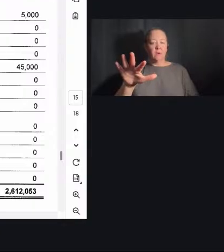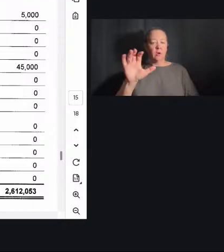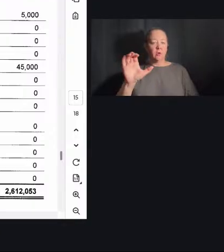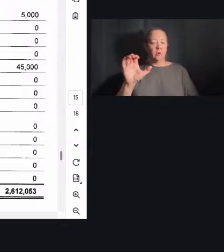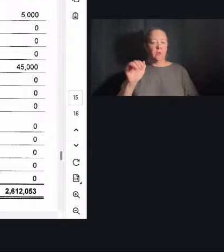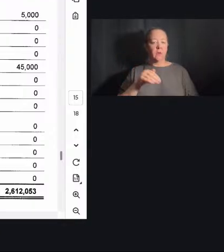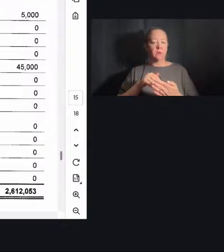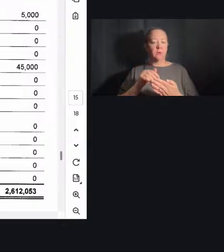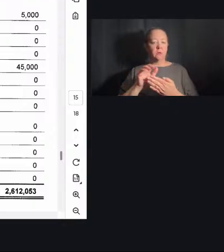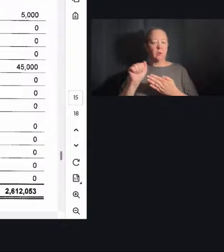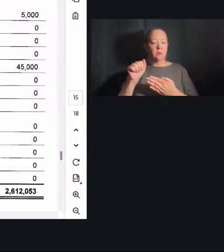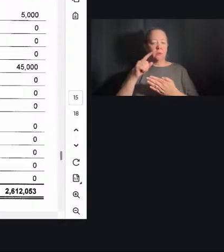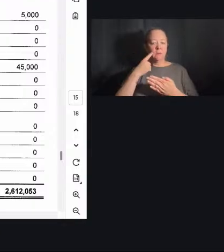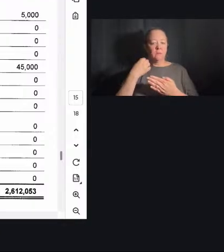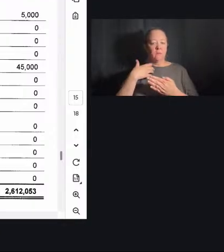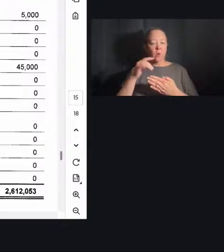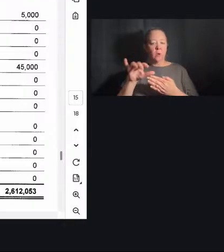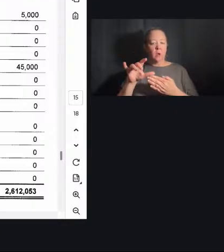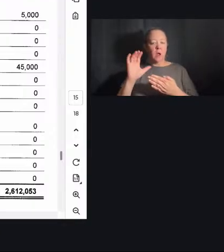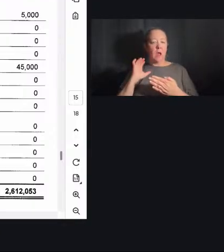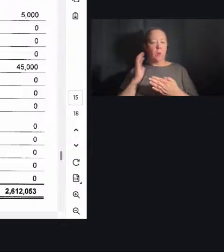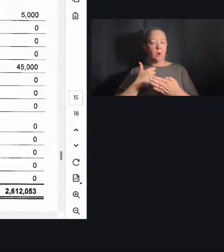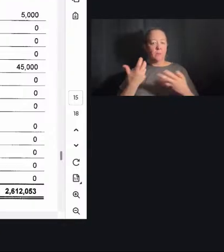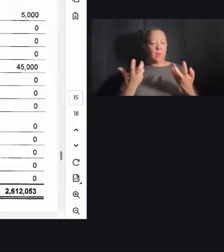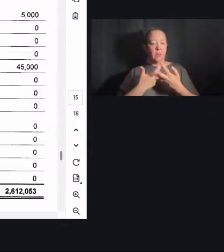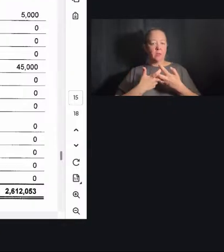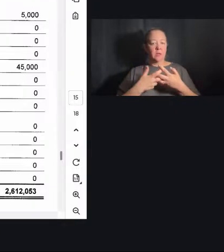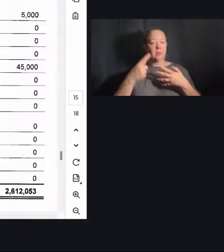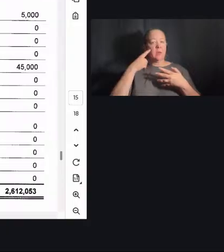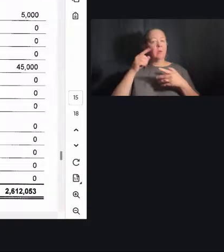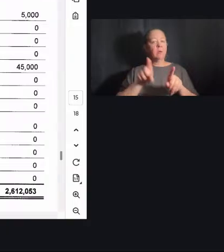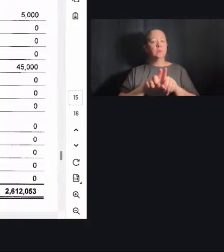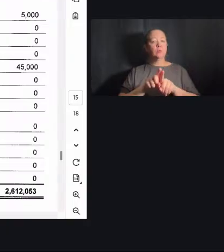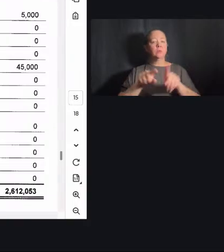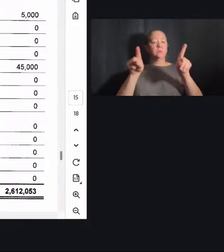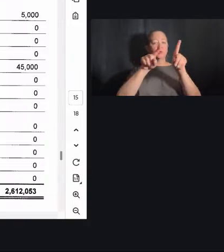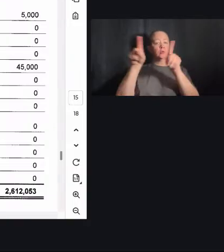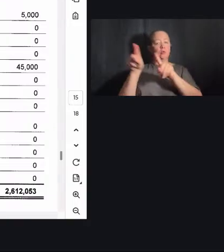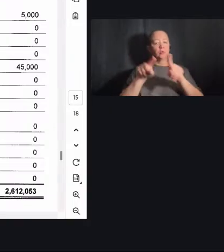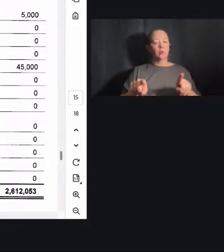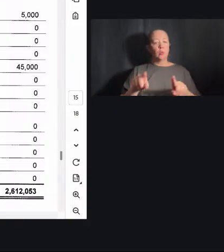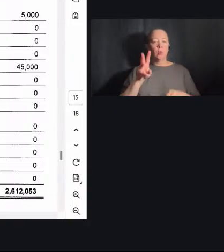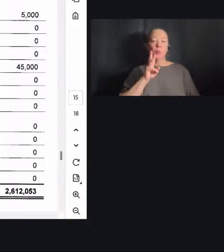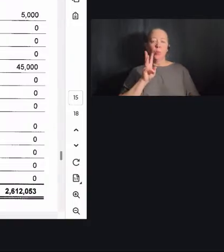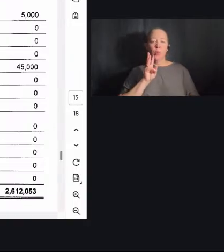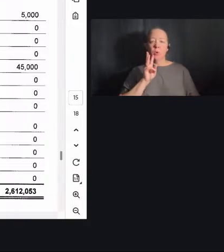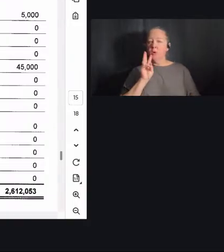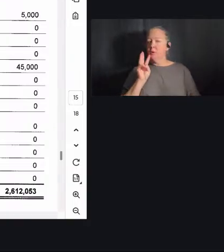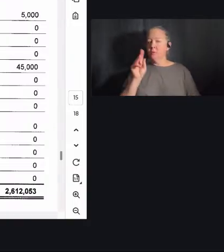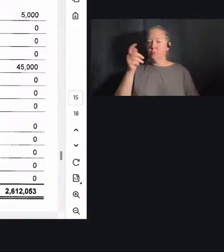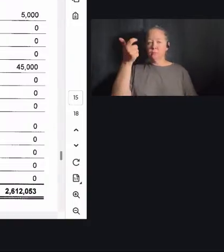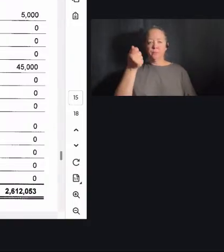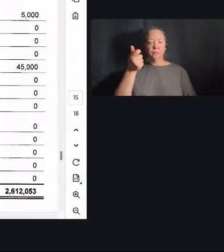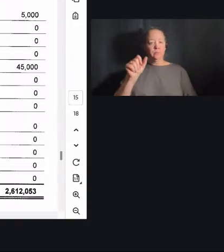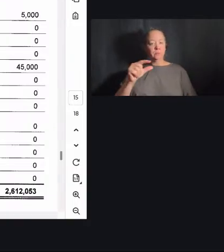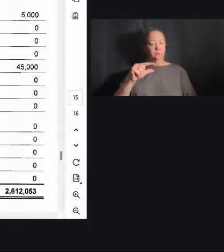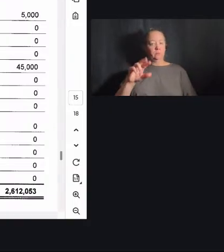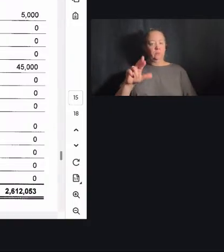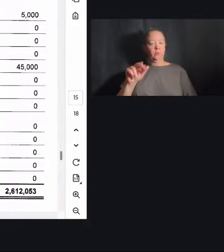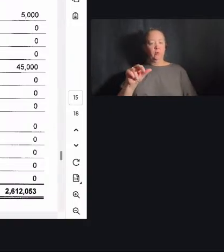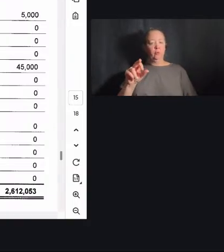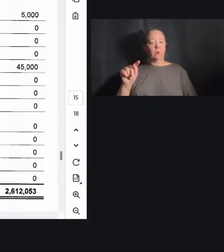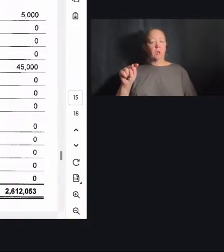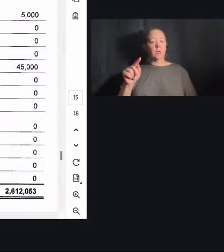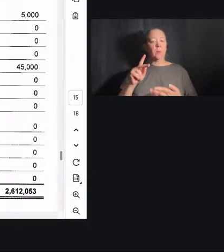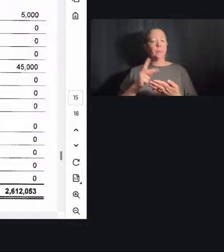think there's also the stormwater grant just came directly to us. So there's some others too, project charges and different things.